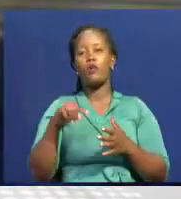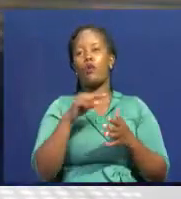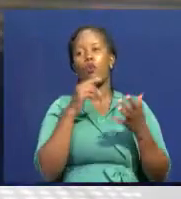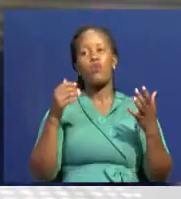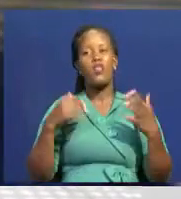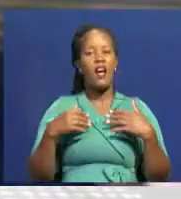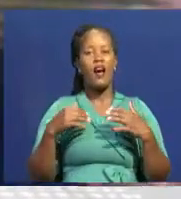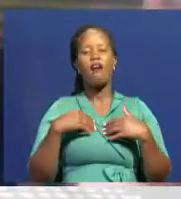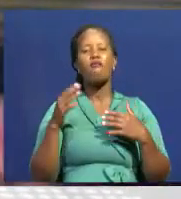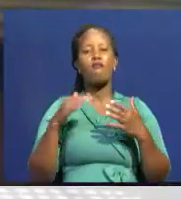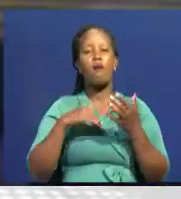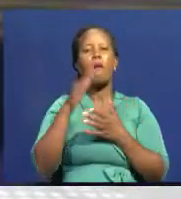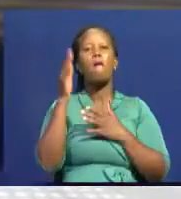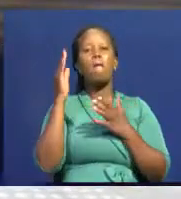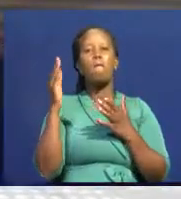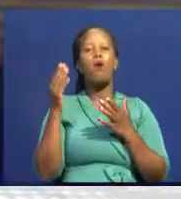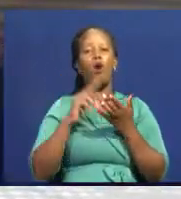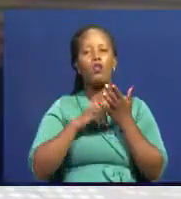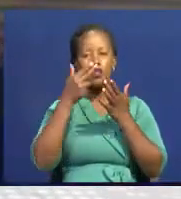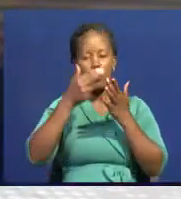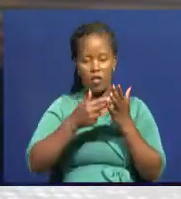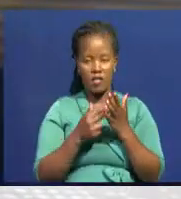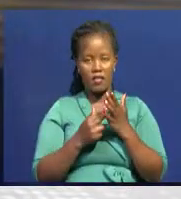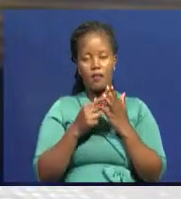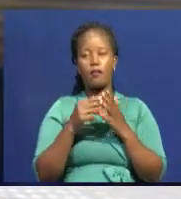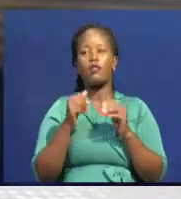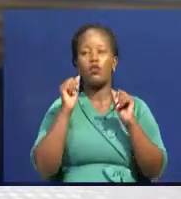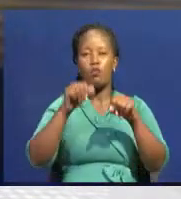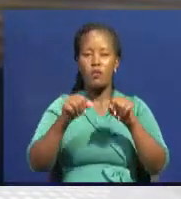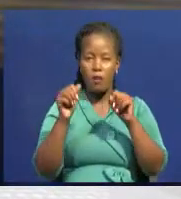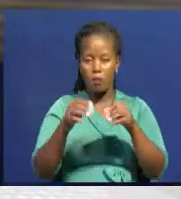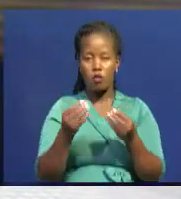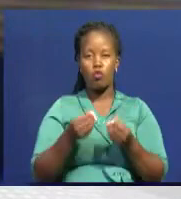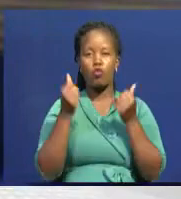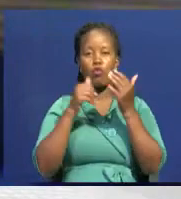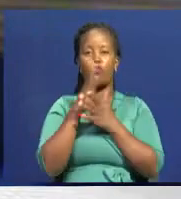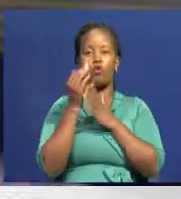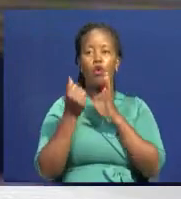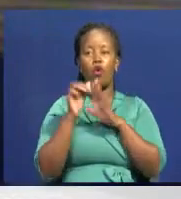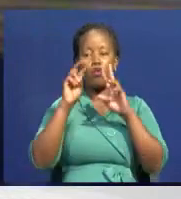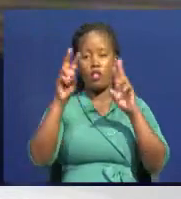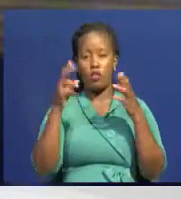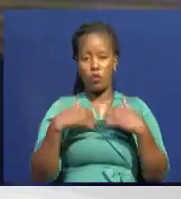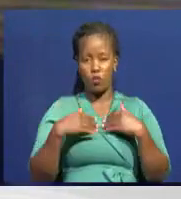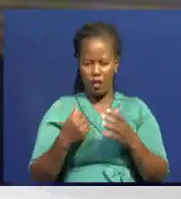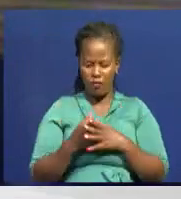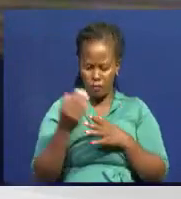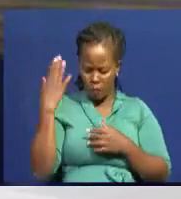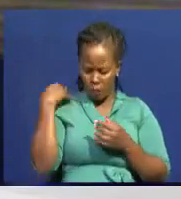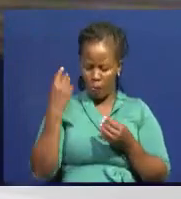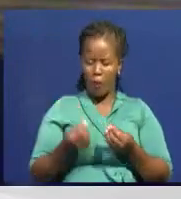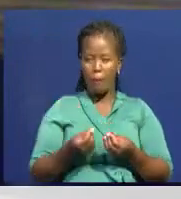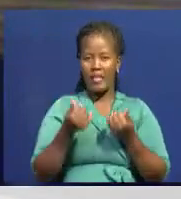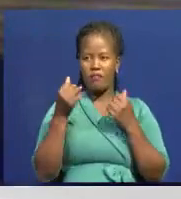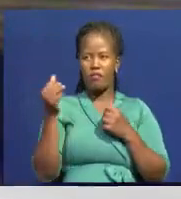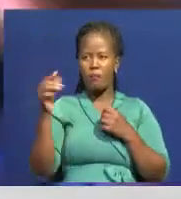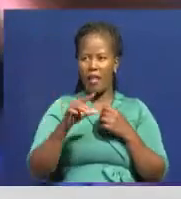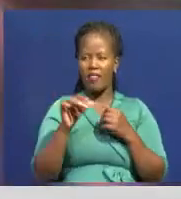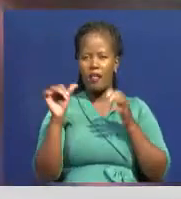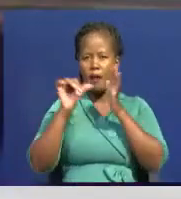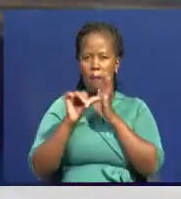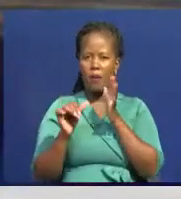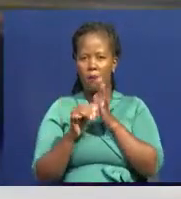enough liquidity to take care of the issues we have. In the past few months, we've had a few issues with